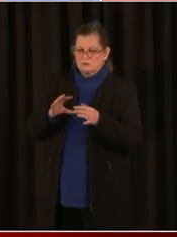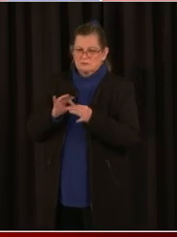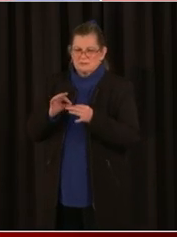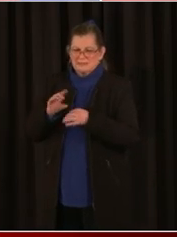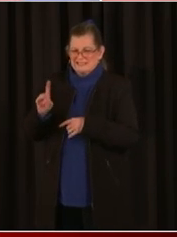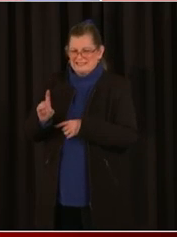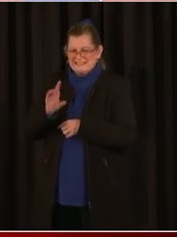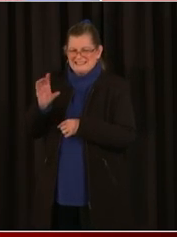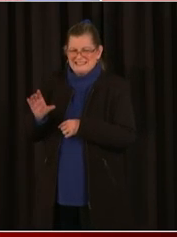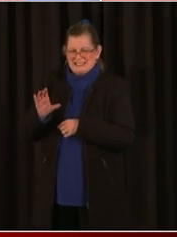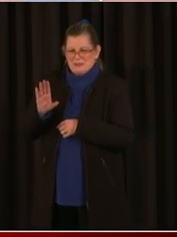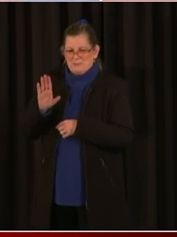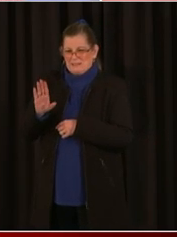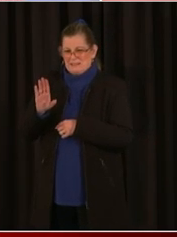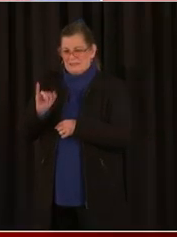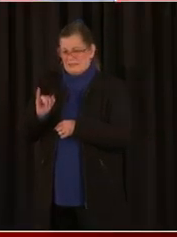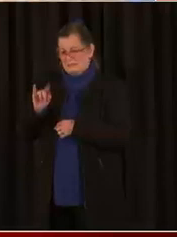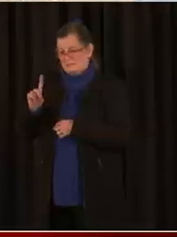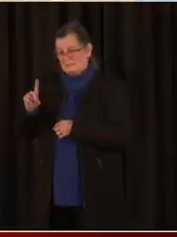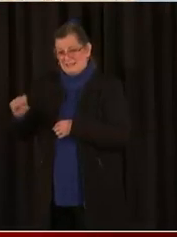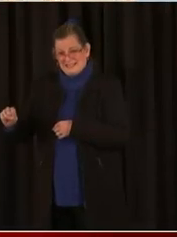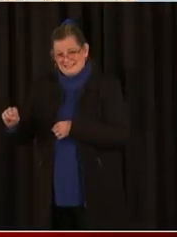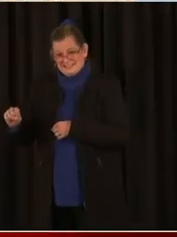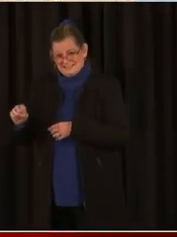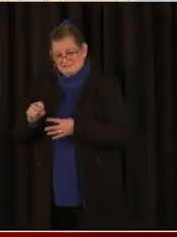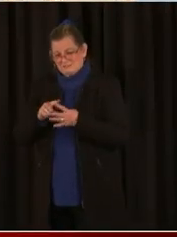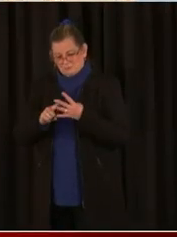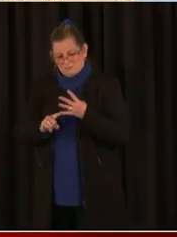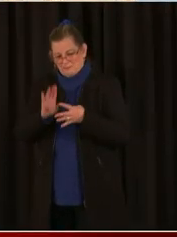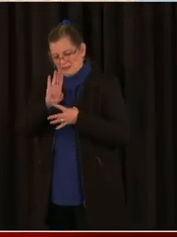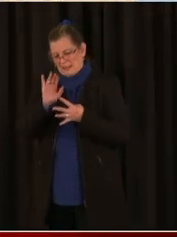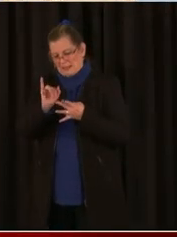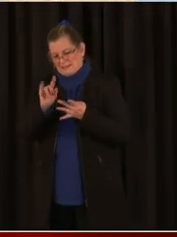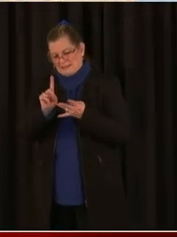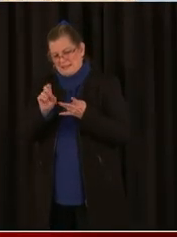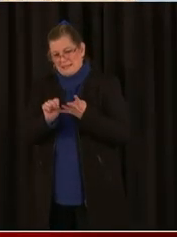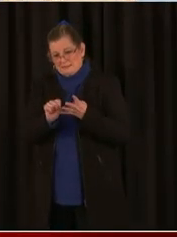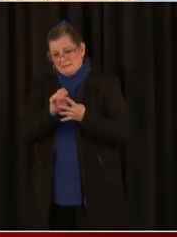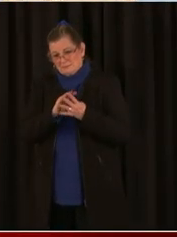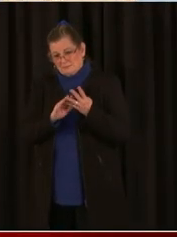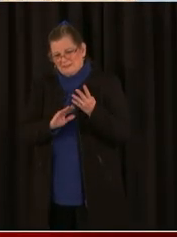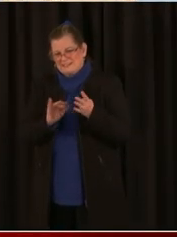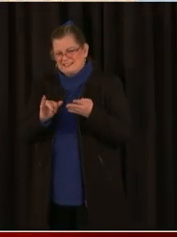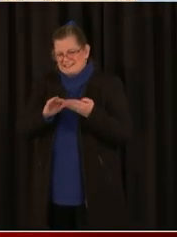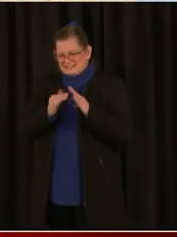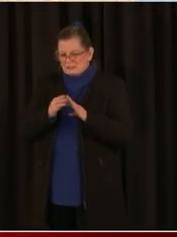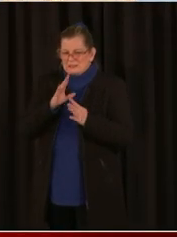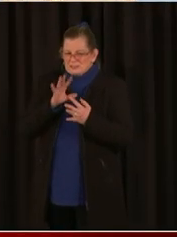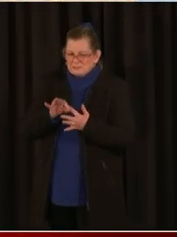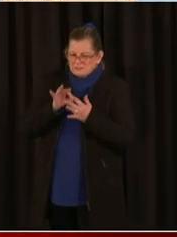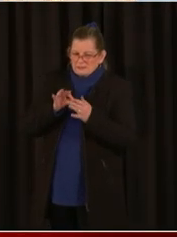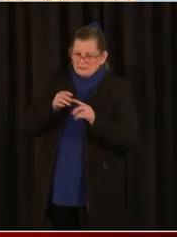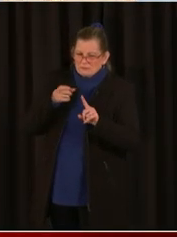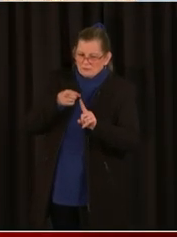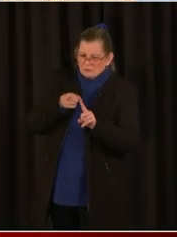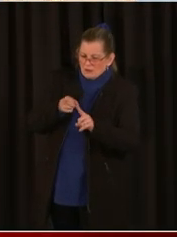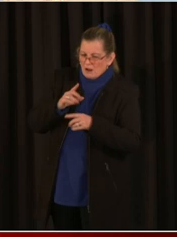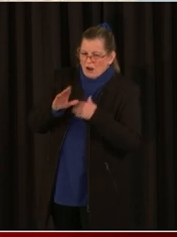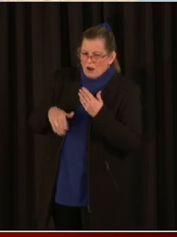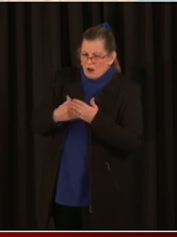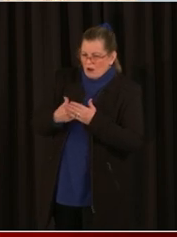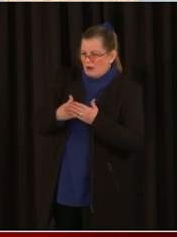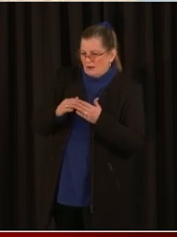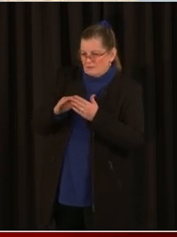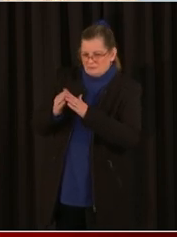bids throughout the city, especially in the downtown, in all of our